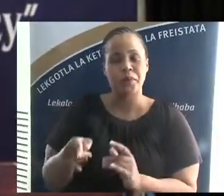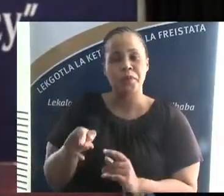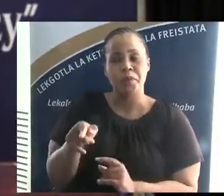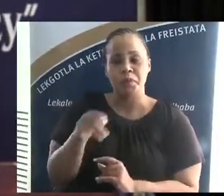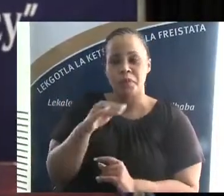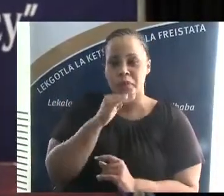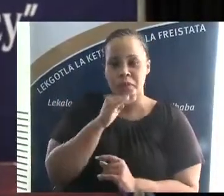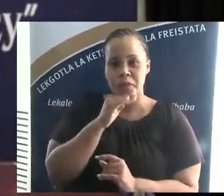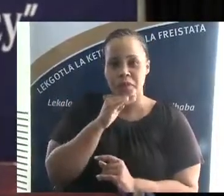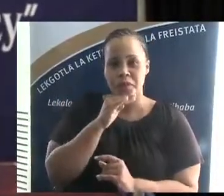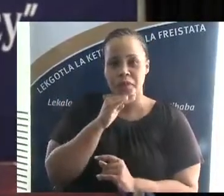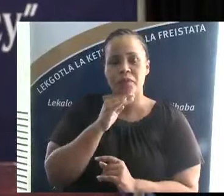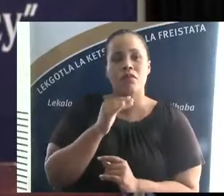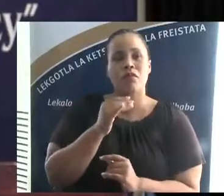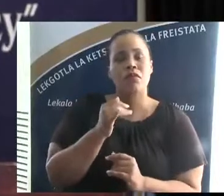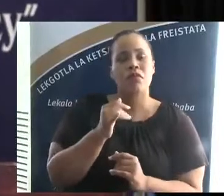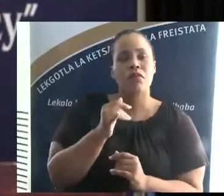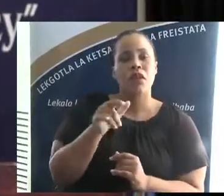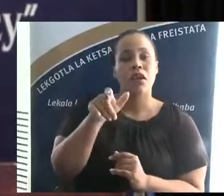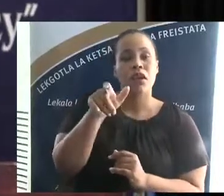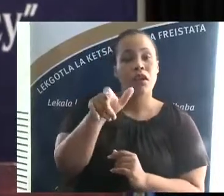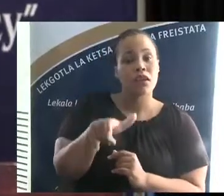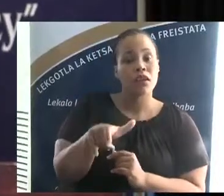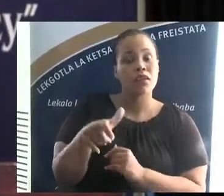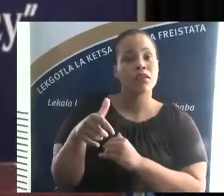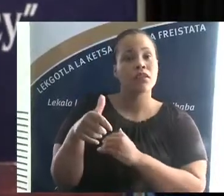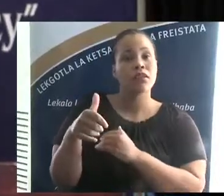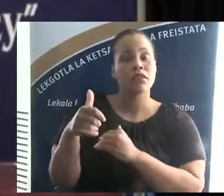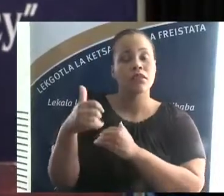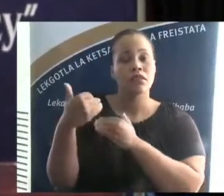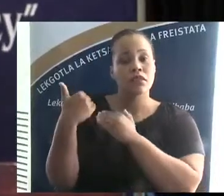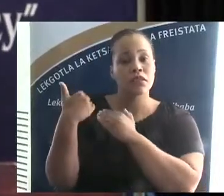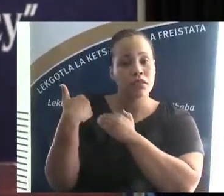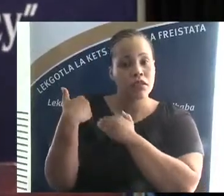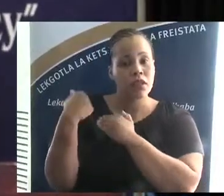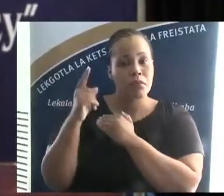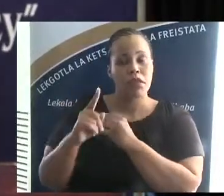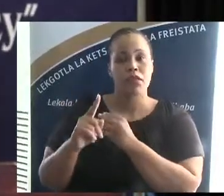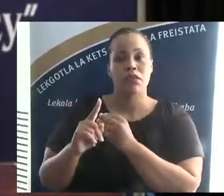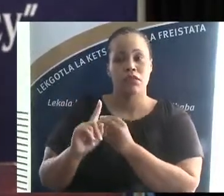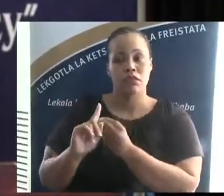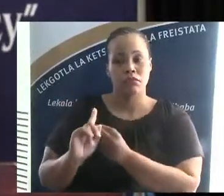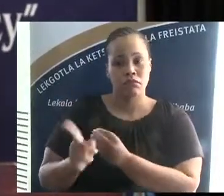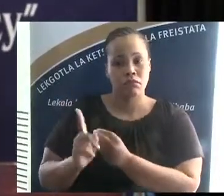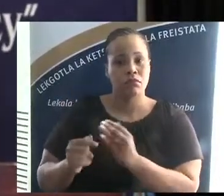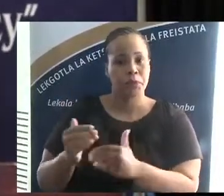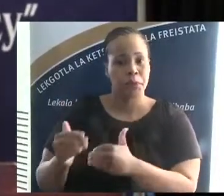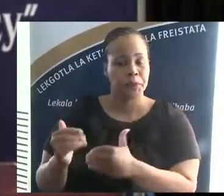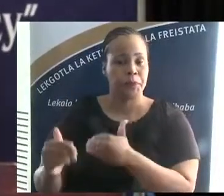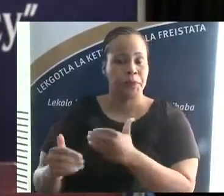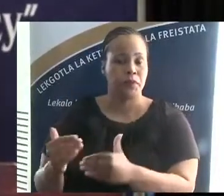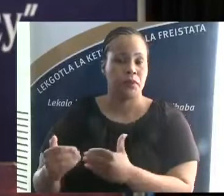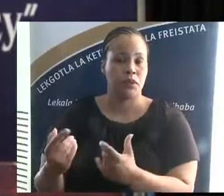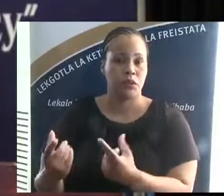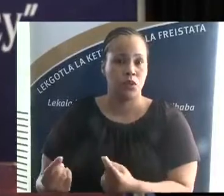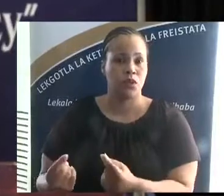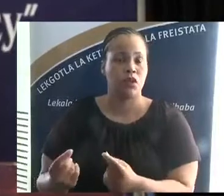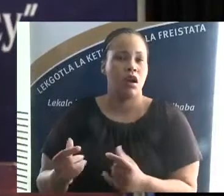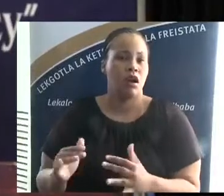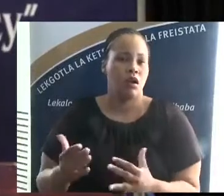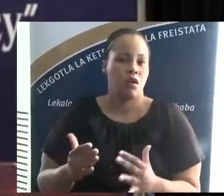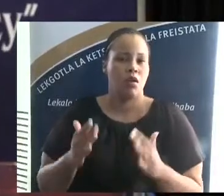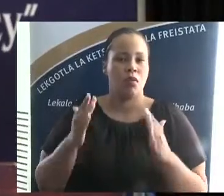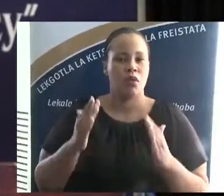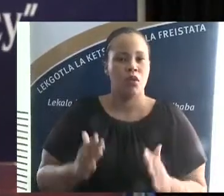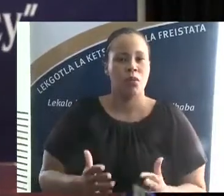then accounting officers to consider implement the relevant disciplinary processes through the human resource and